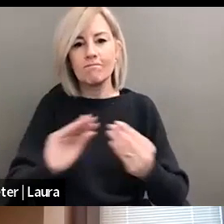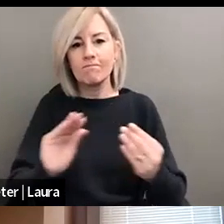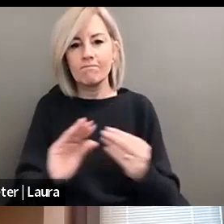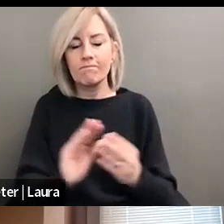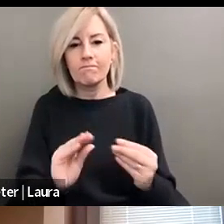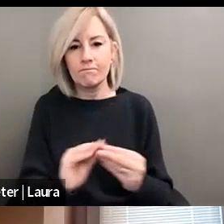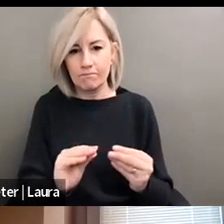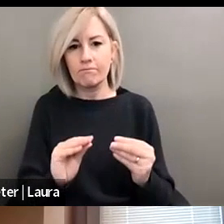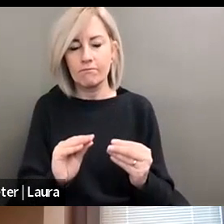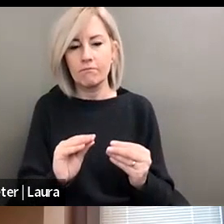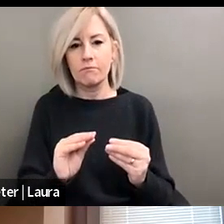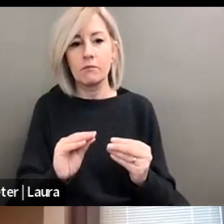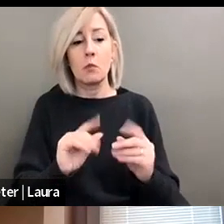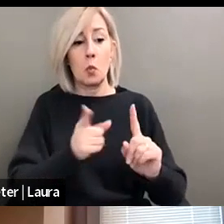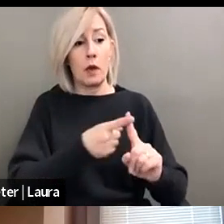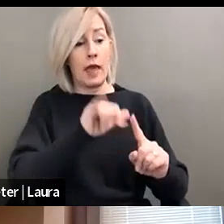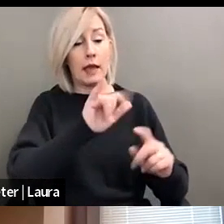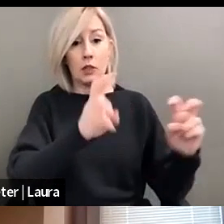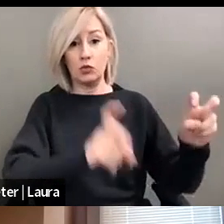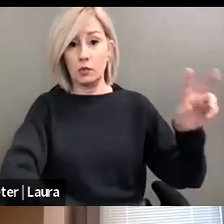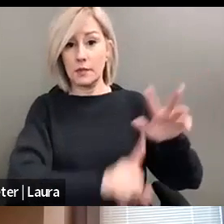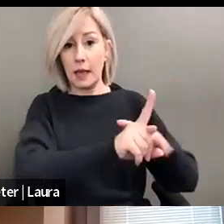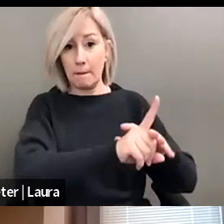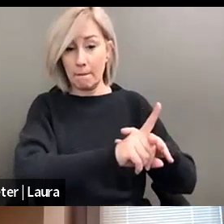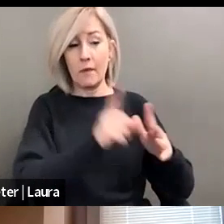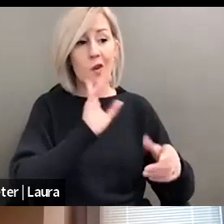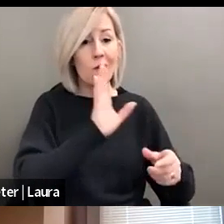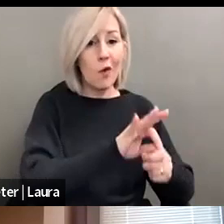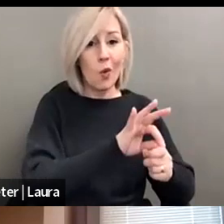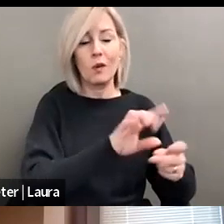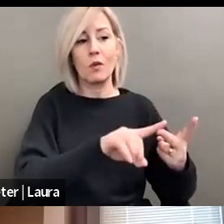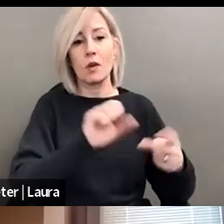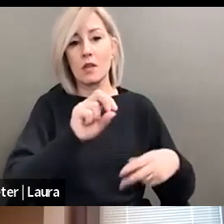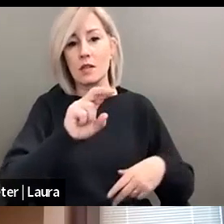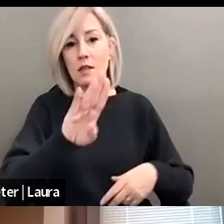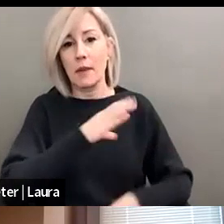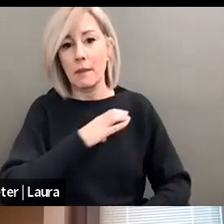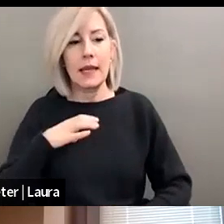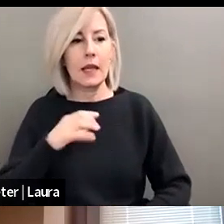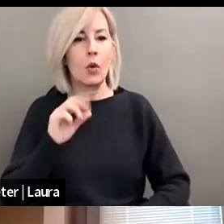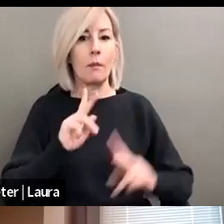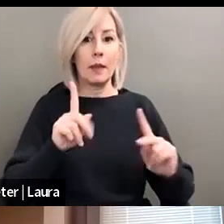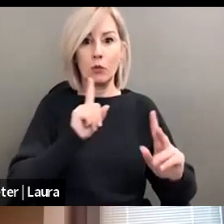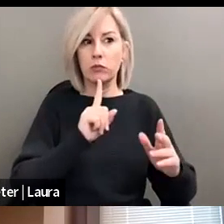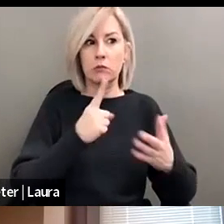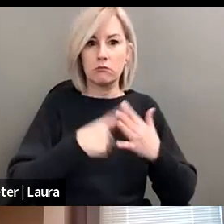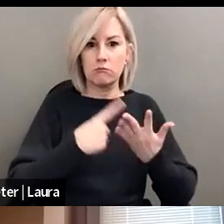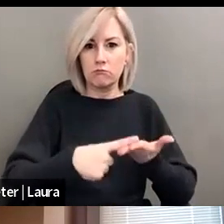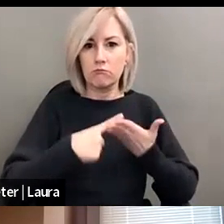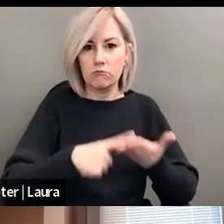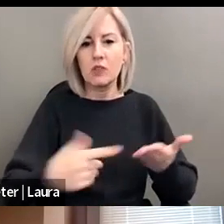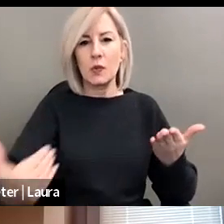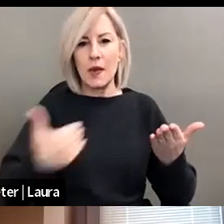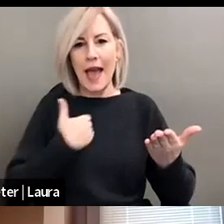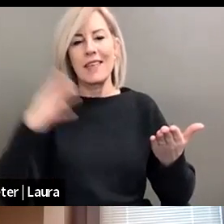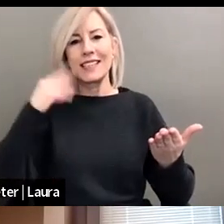then when that issue does come up for a vote, or in subcommittee, or when people are really talking about it, you have all this